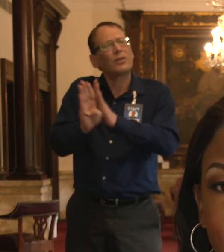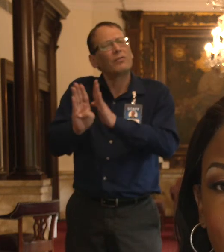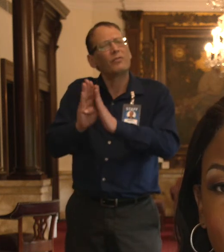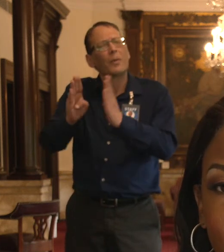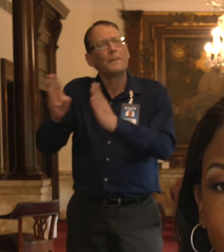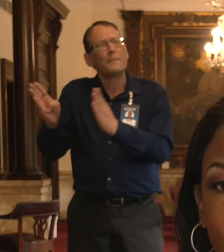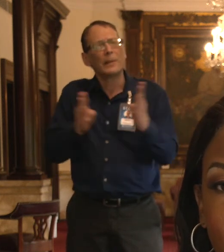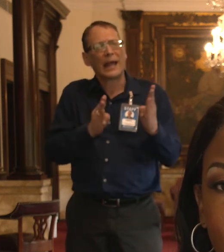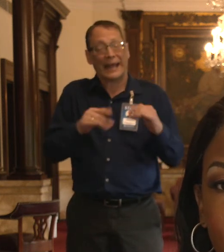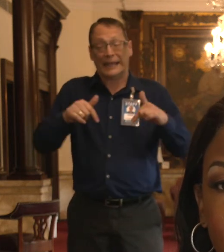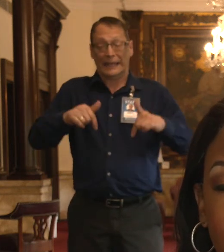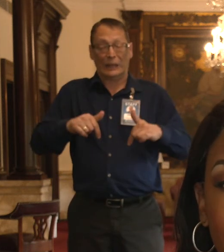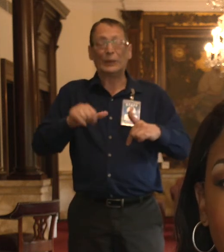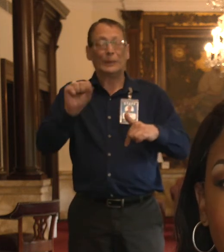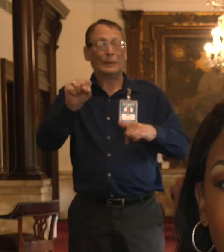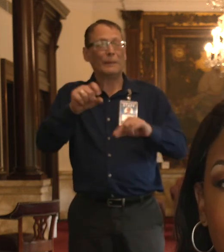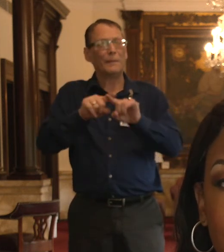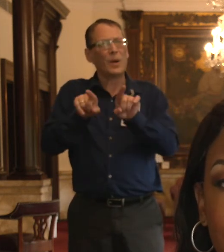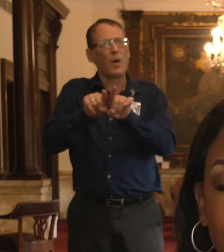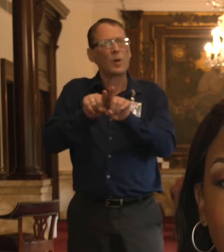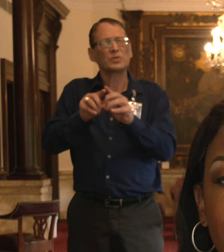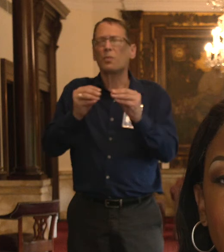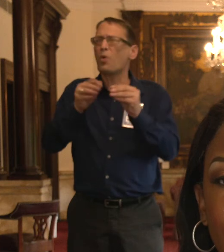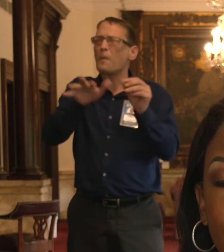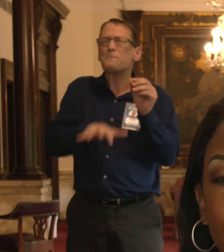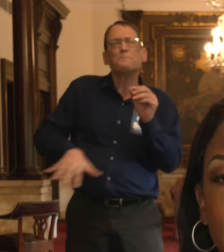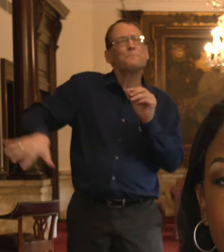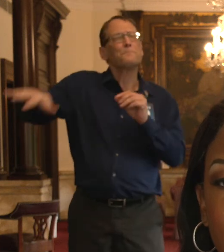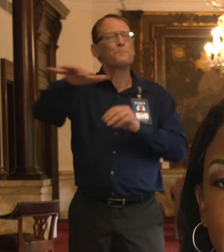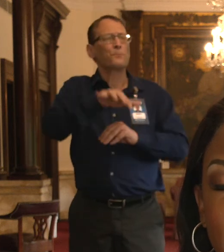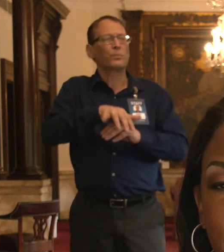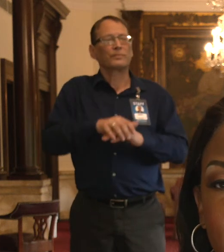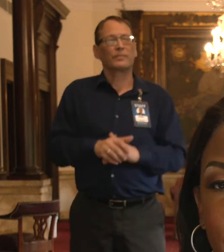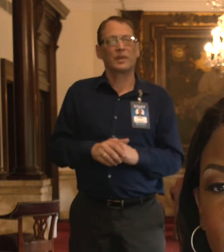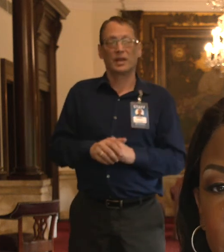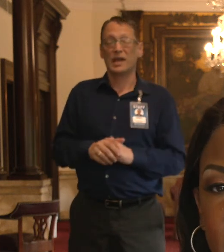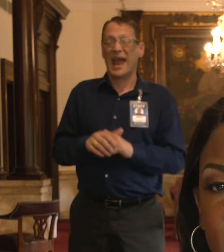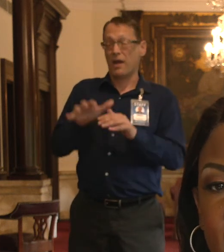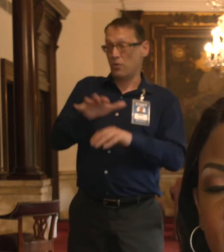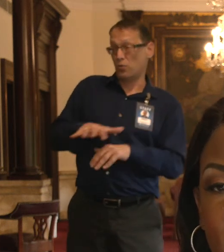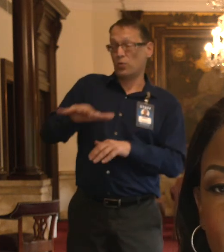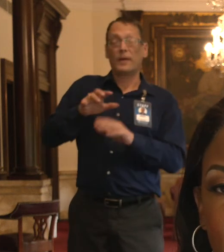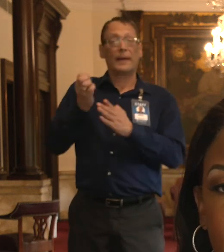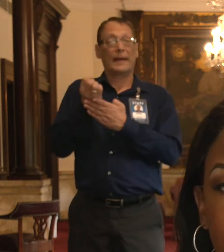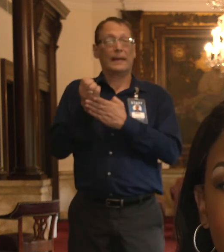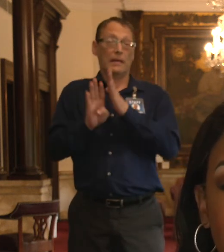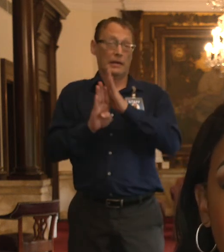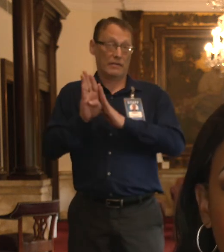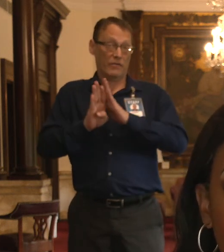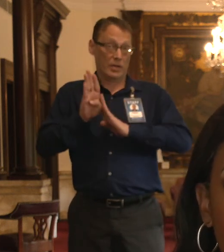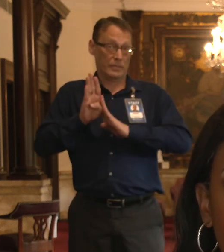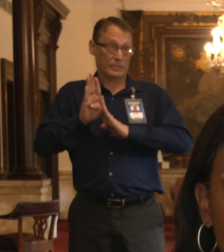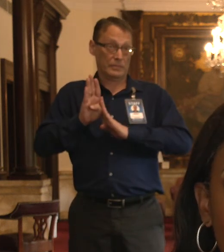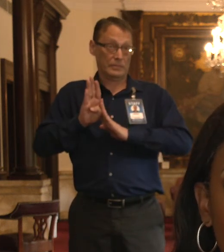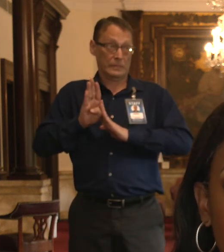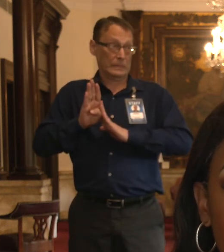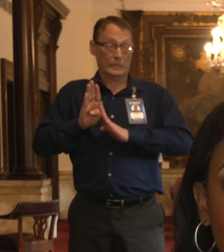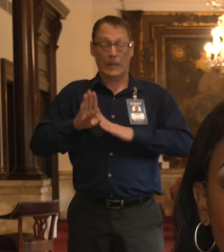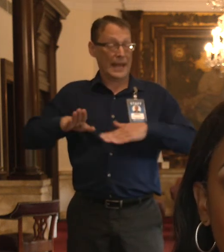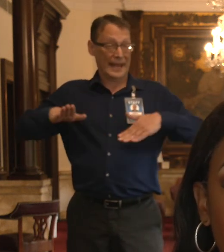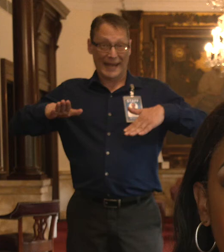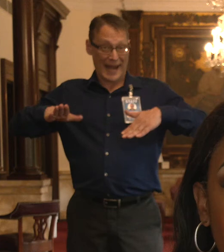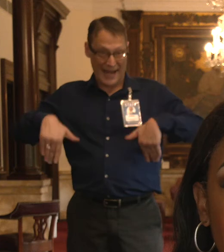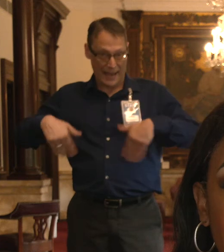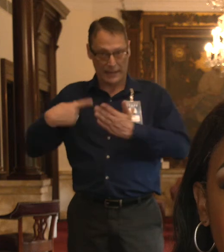not just here, but more regionally. So regional economic development is something that we haven't yet had a